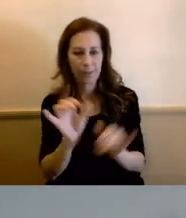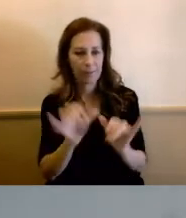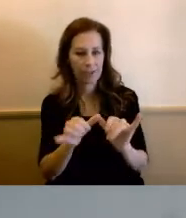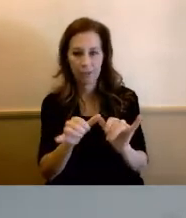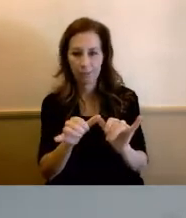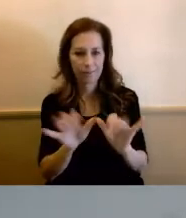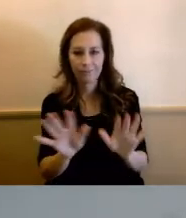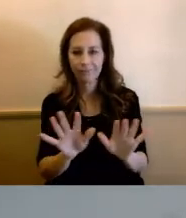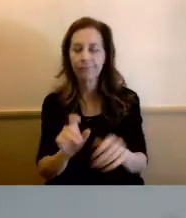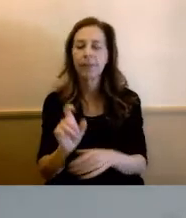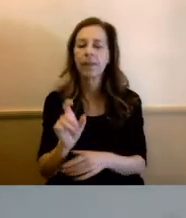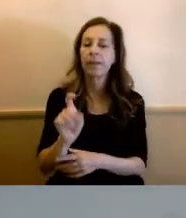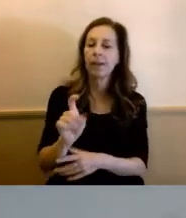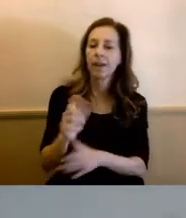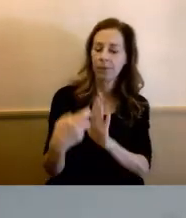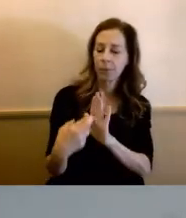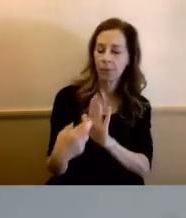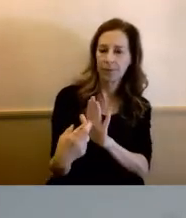just represents